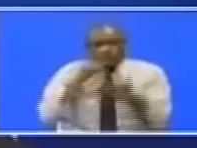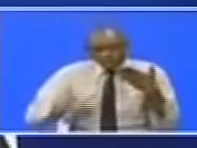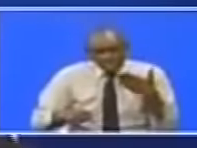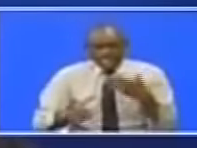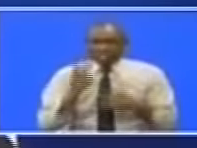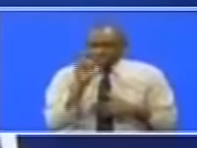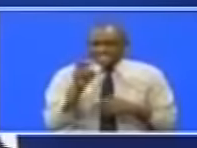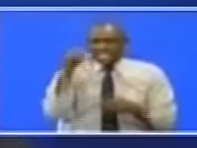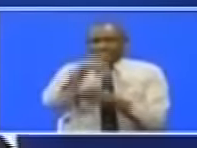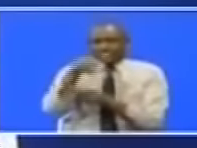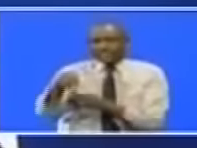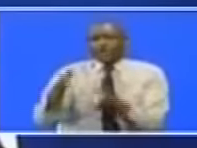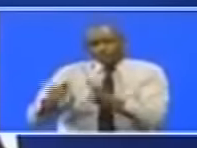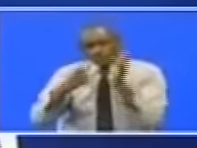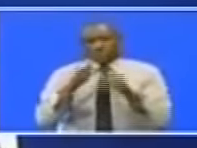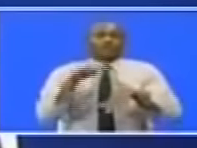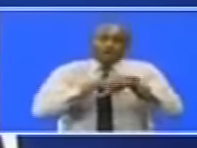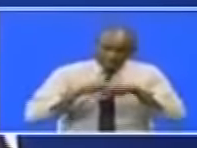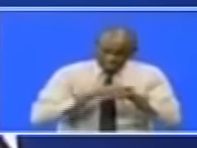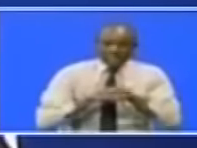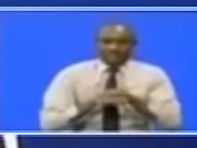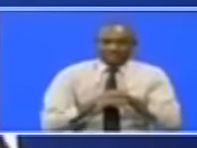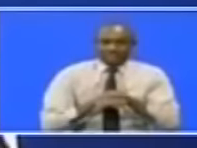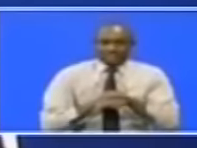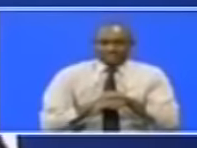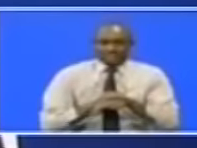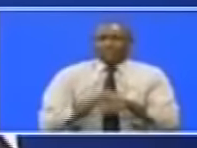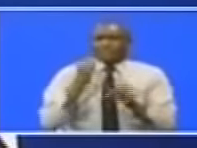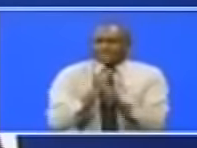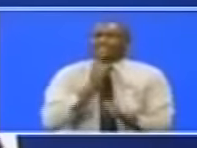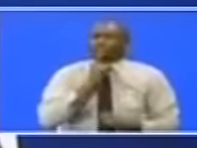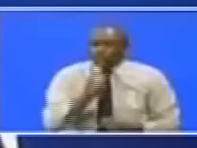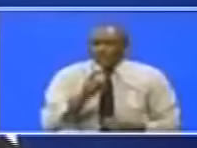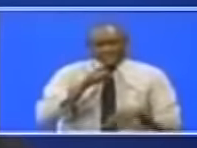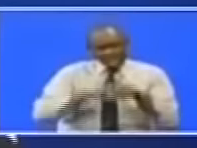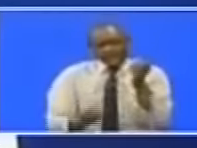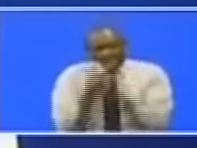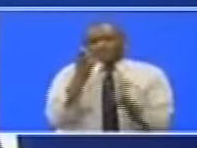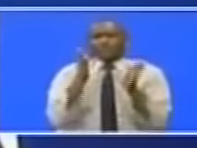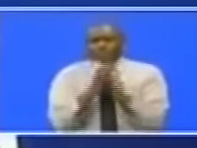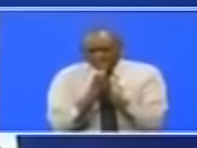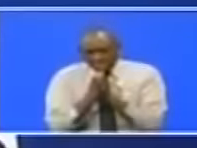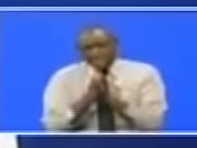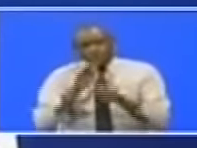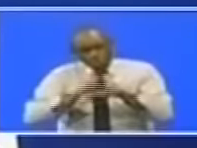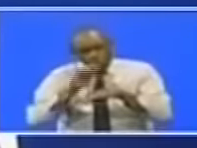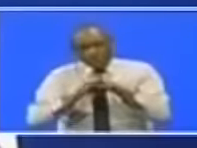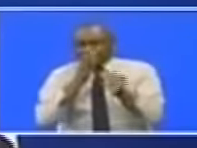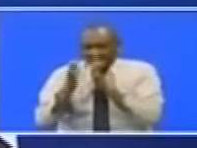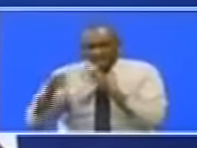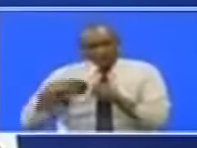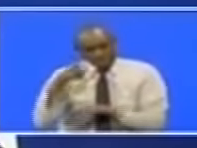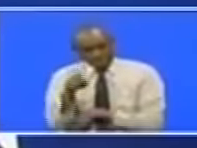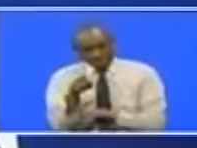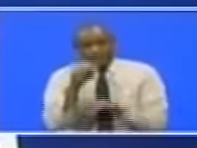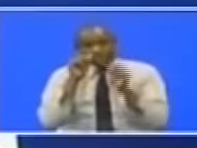into investment opportunities for Africa. Let's ensure that we're coming up with bankable investment plans that